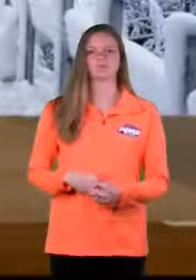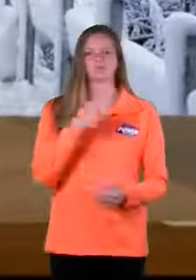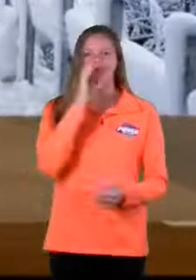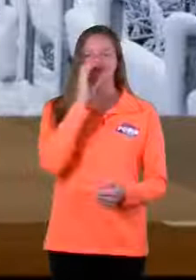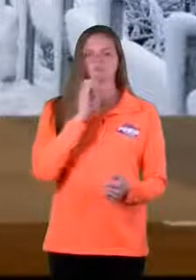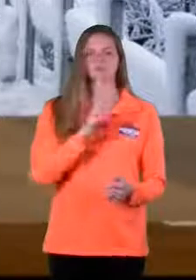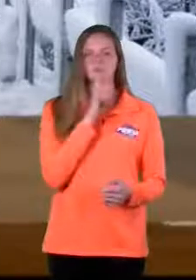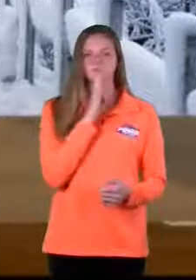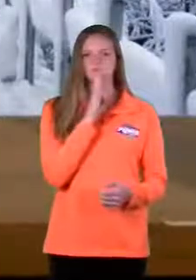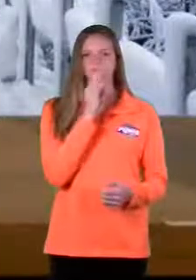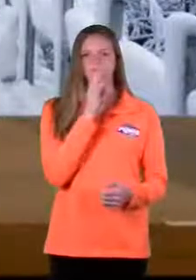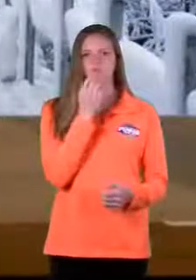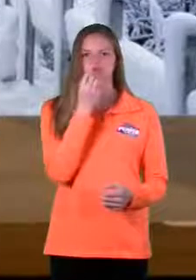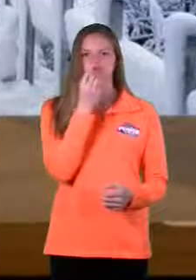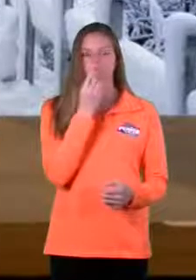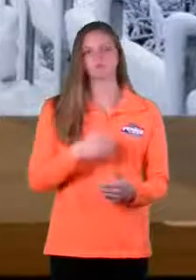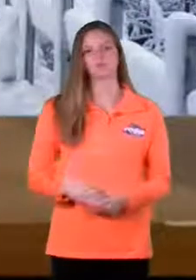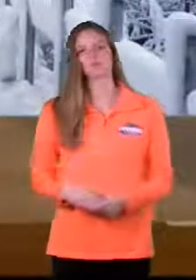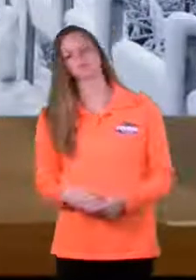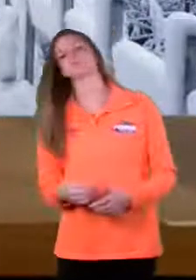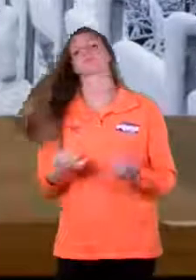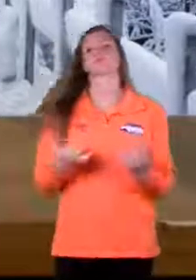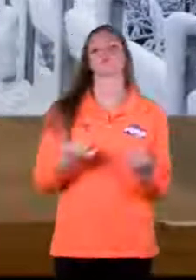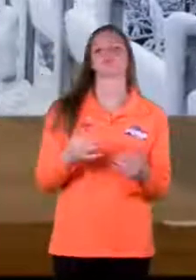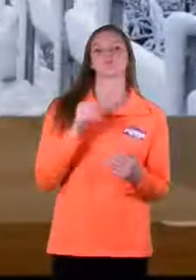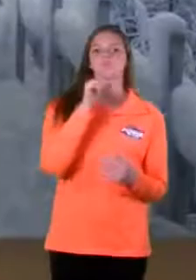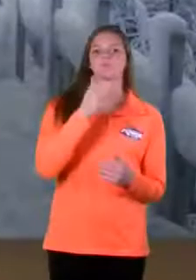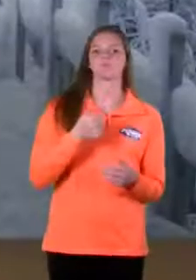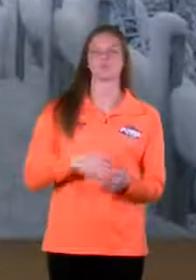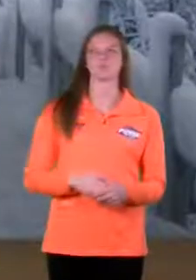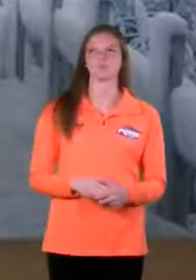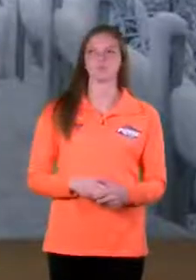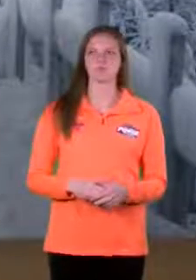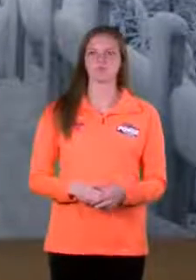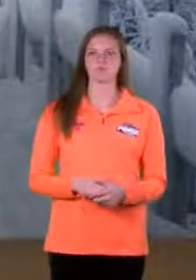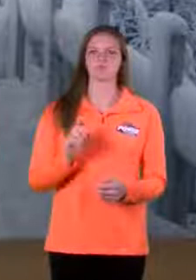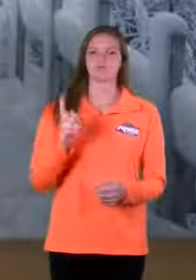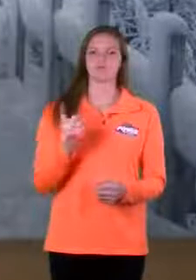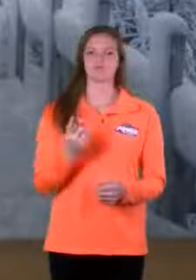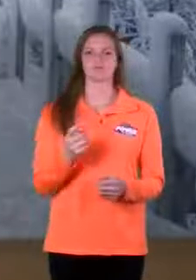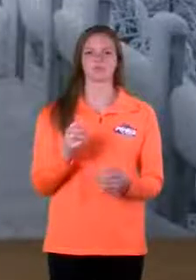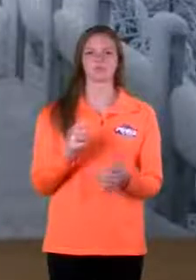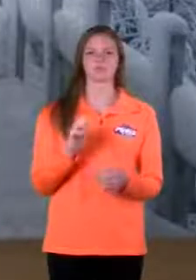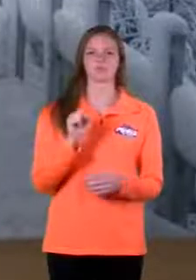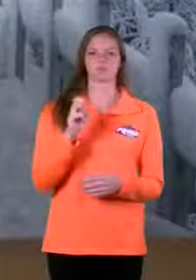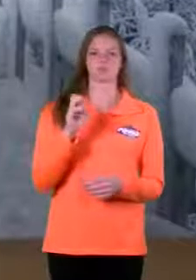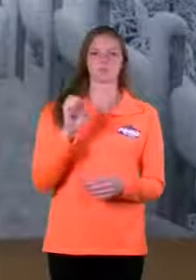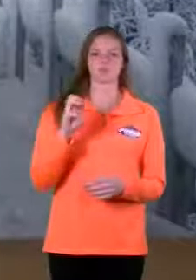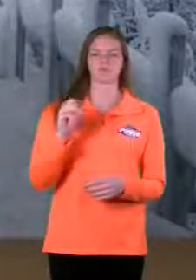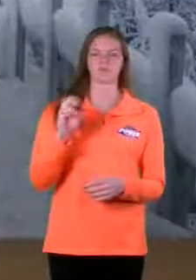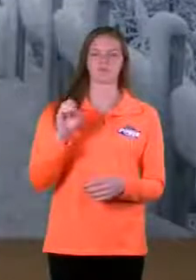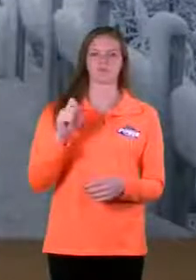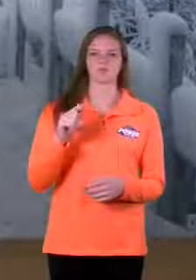Please purchase tickets at lunch for $5 today and tomorrow to reserve your seat. First semester tutoring assignments will end today. If you are